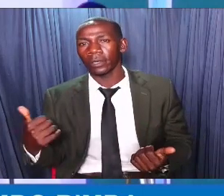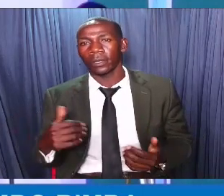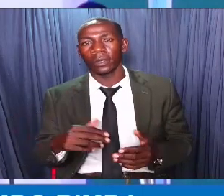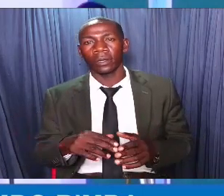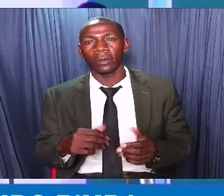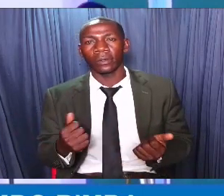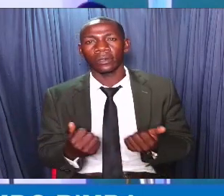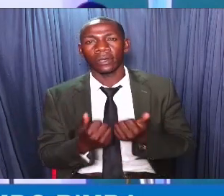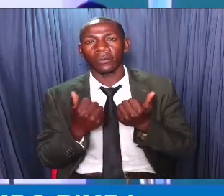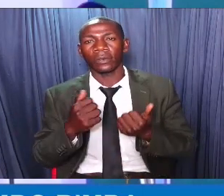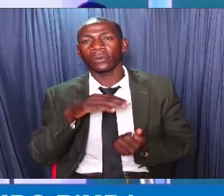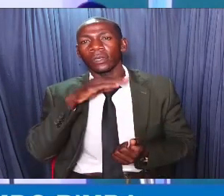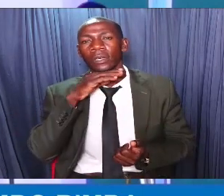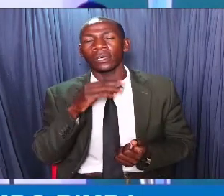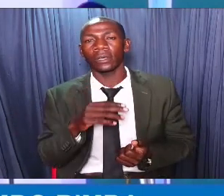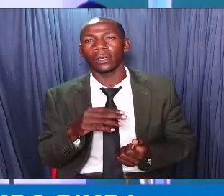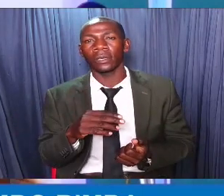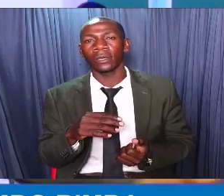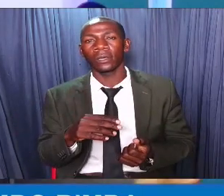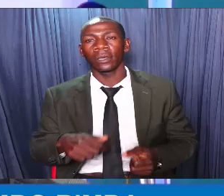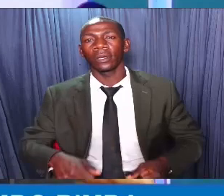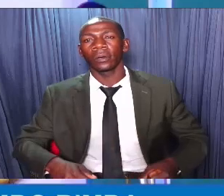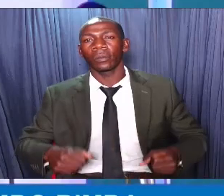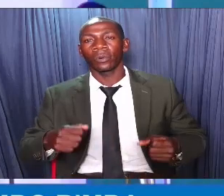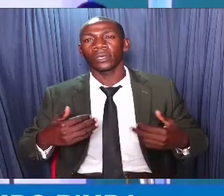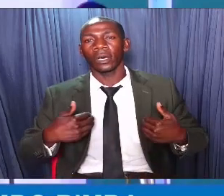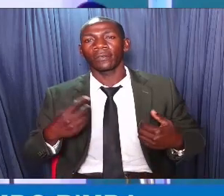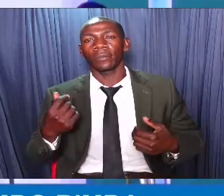kufa. Very risk and critical to death. Yakida ana pesa